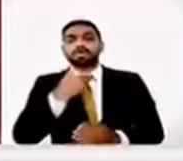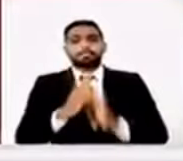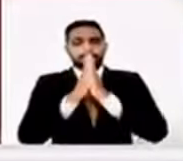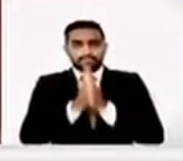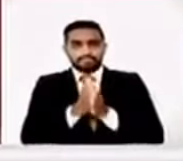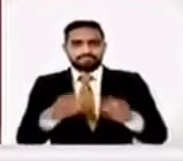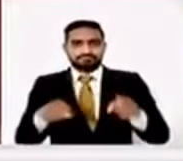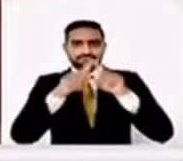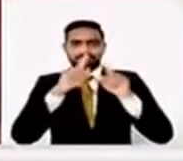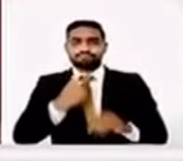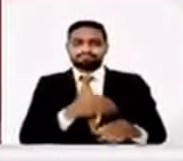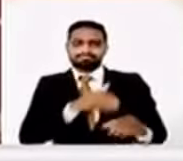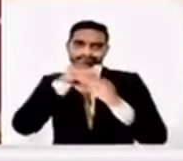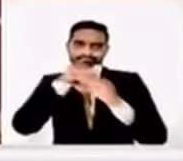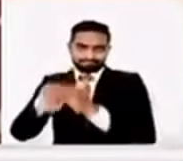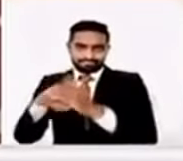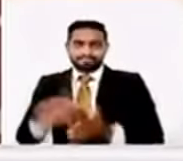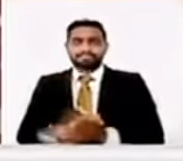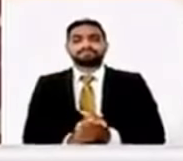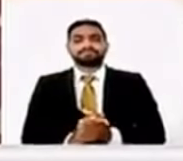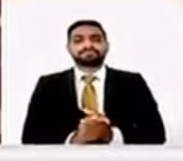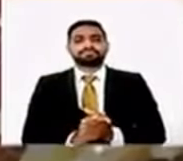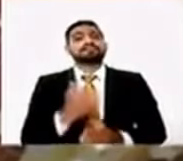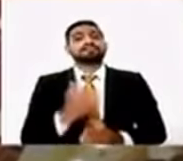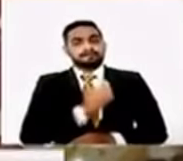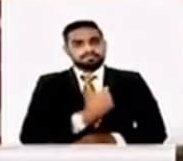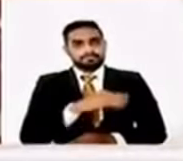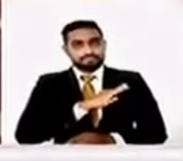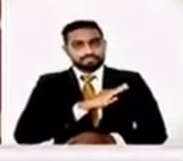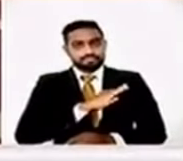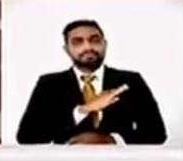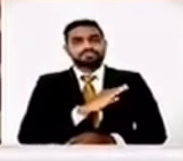Napane Premasiri Thera, who received Upasampada in